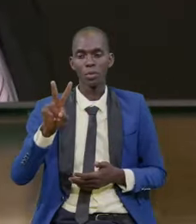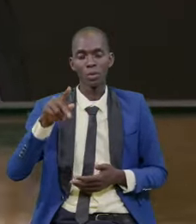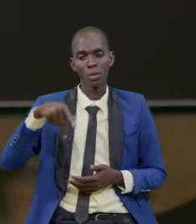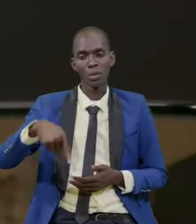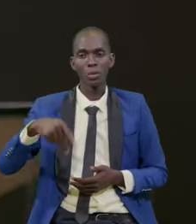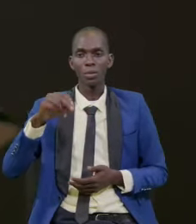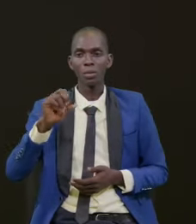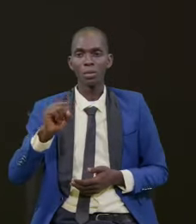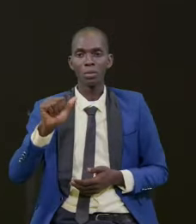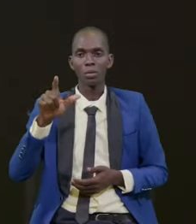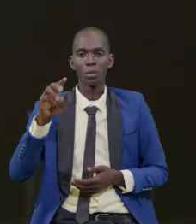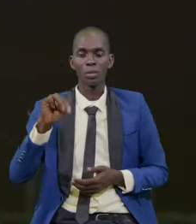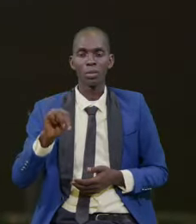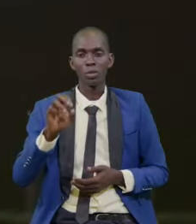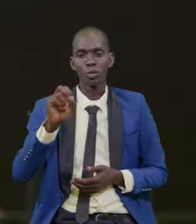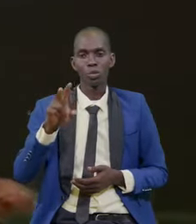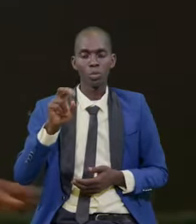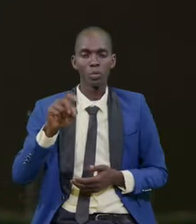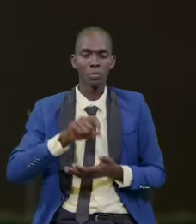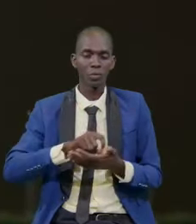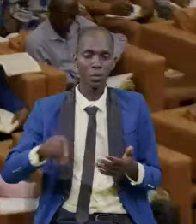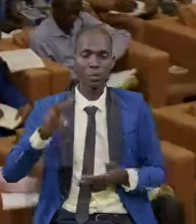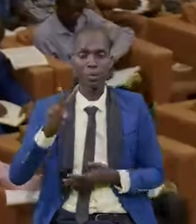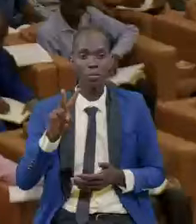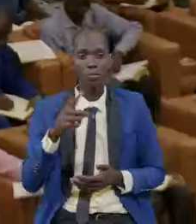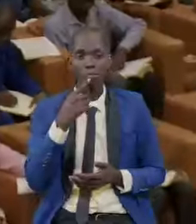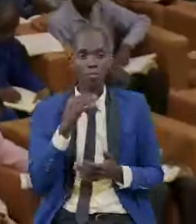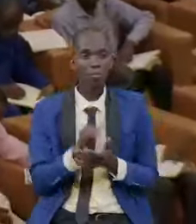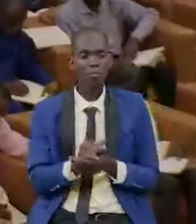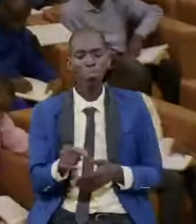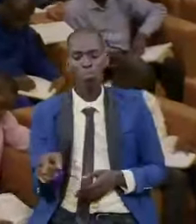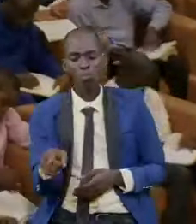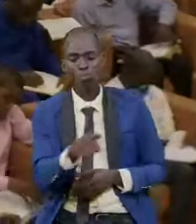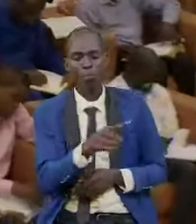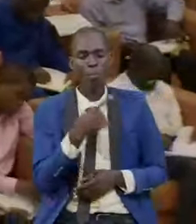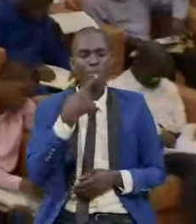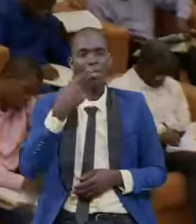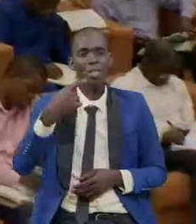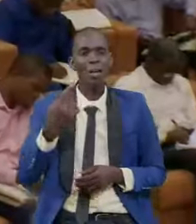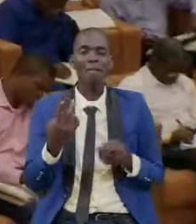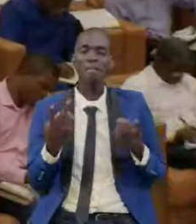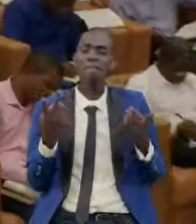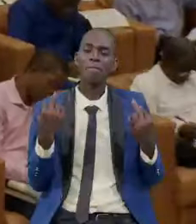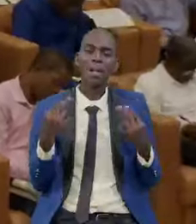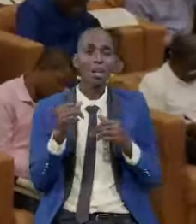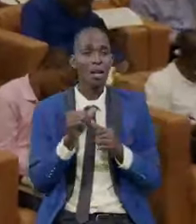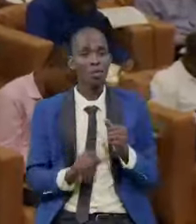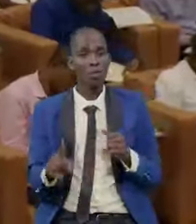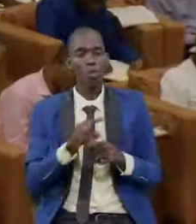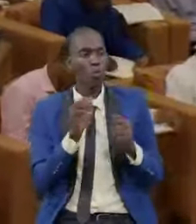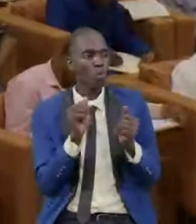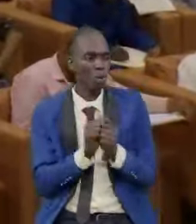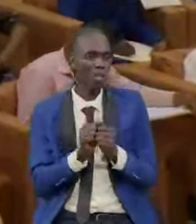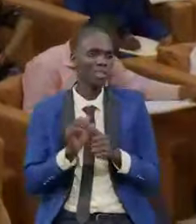Psalm 12, reading from verse 2. They speak vanity, everyone with